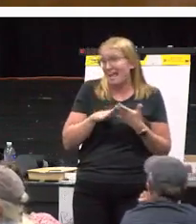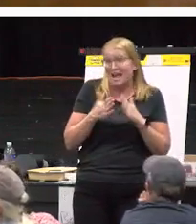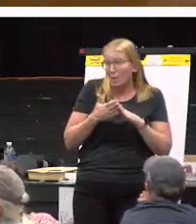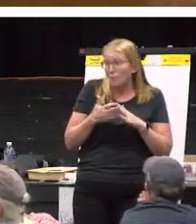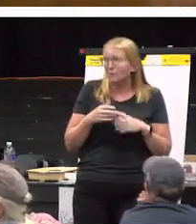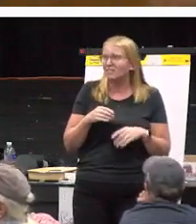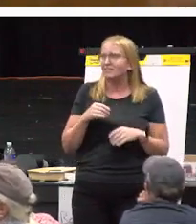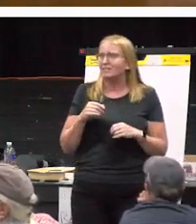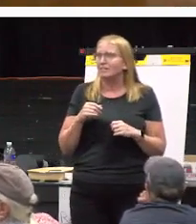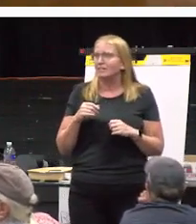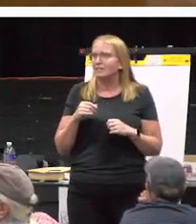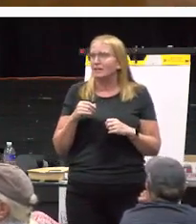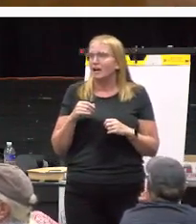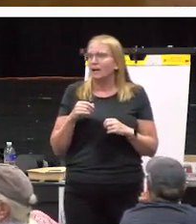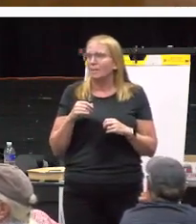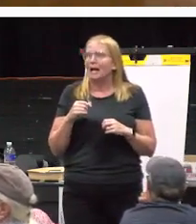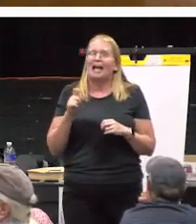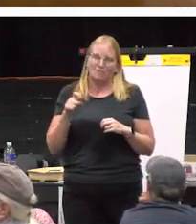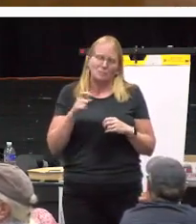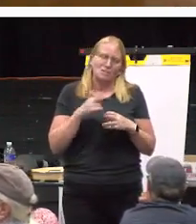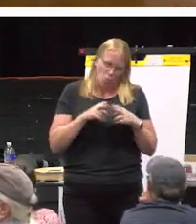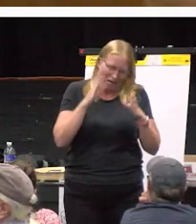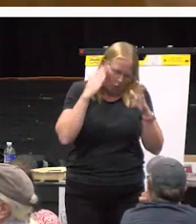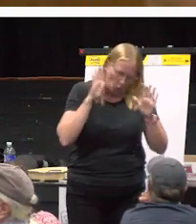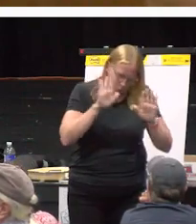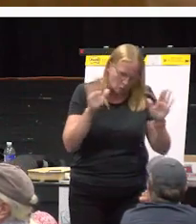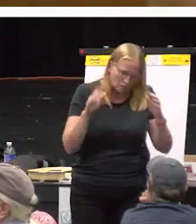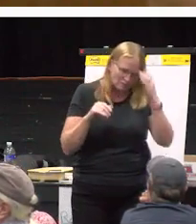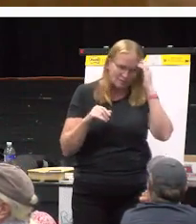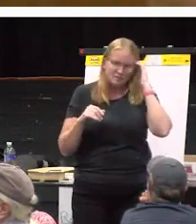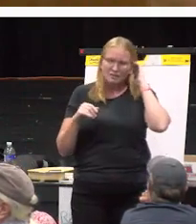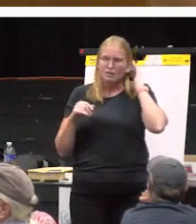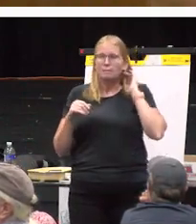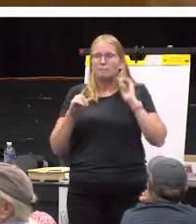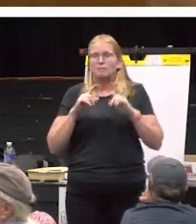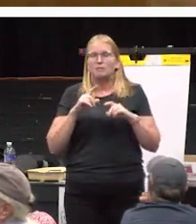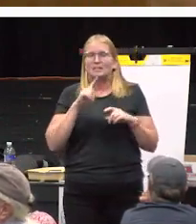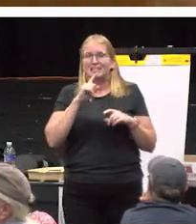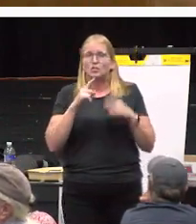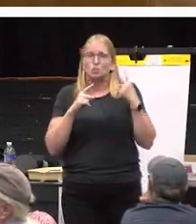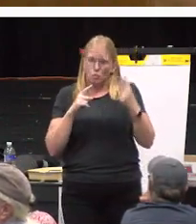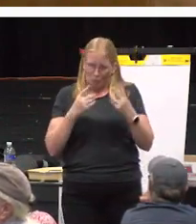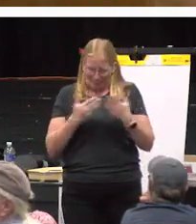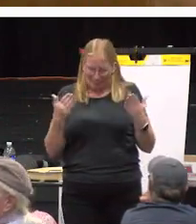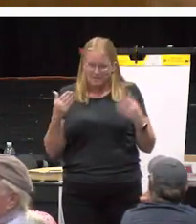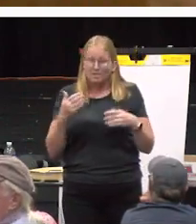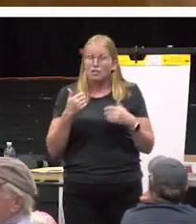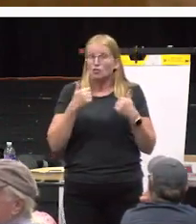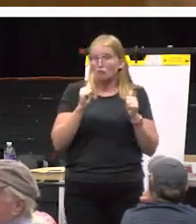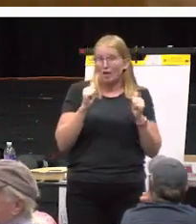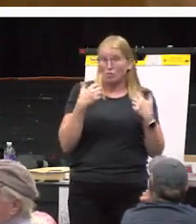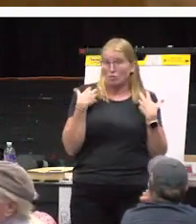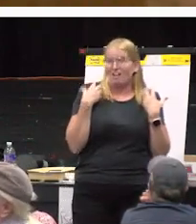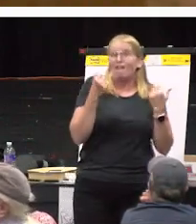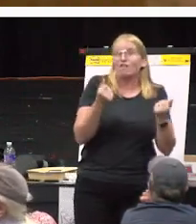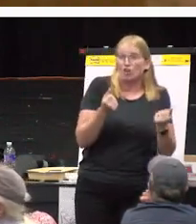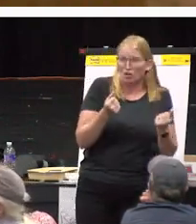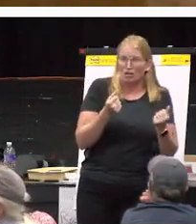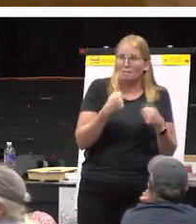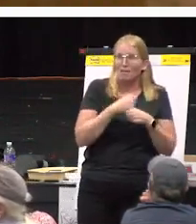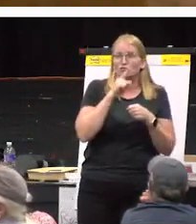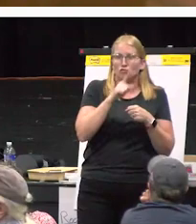I see this as, I know I have to be short. There's two things. We're trying to do recovery and resilience on one